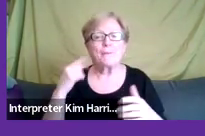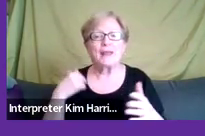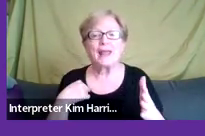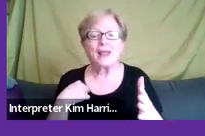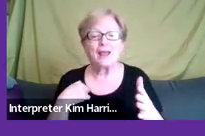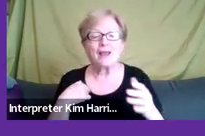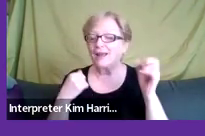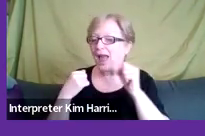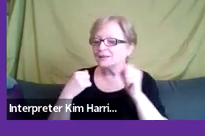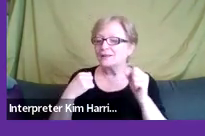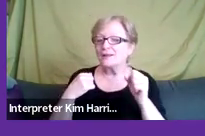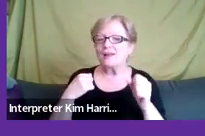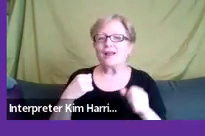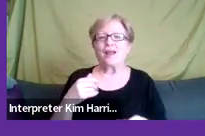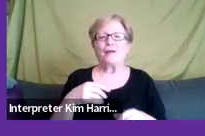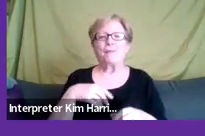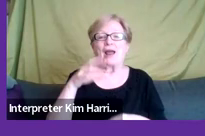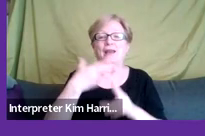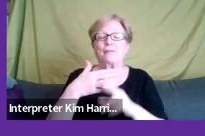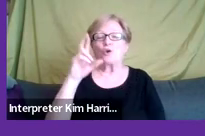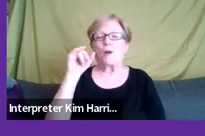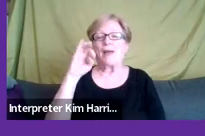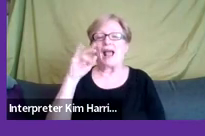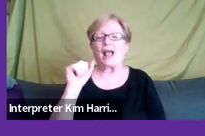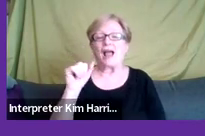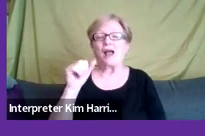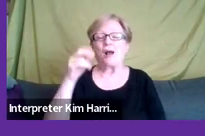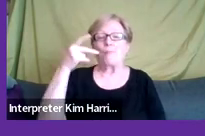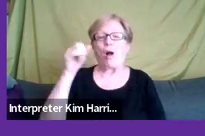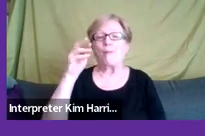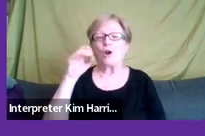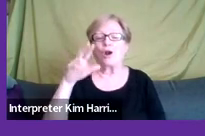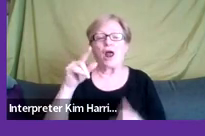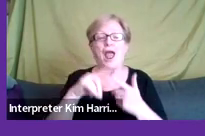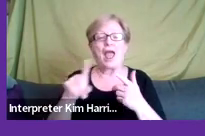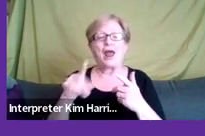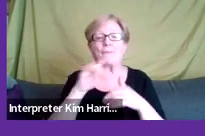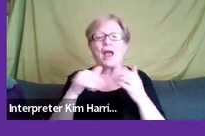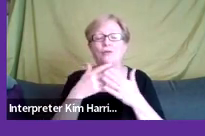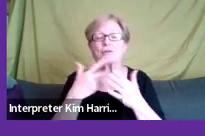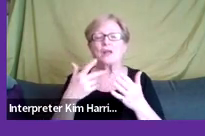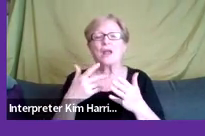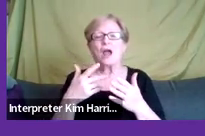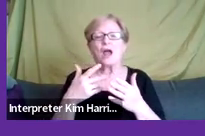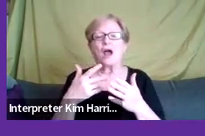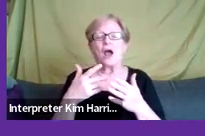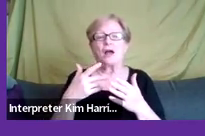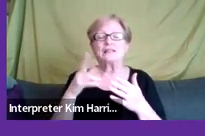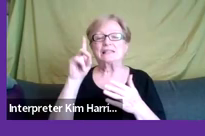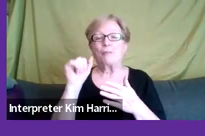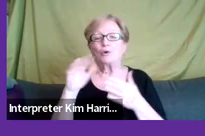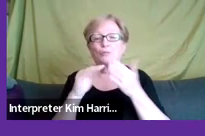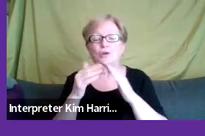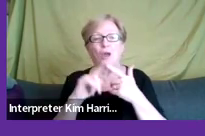Yes. This is Rebecca Palmer. I had the question with the disabled and rare communities. And I just wanted to